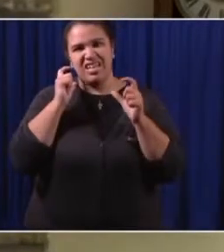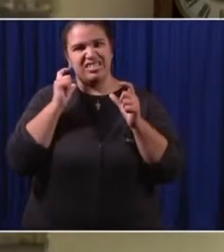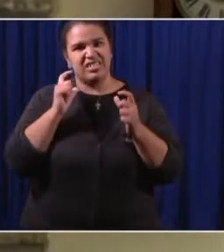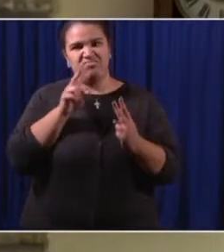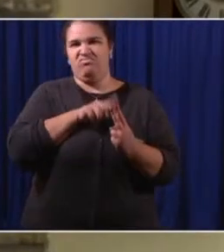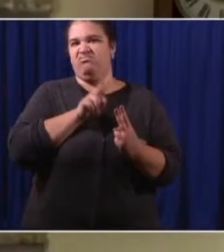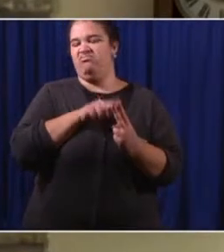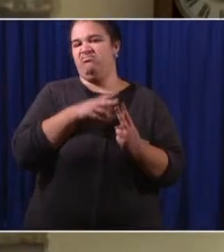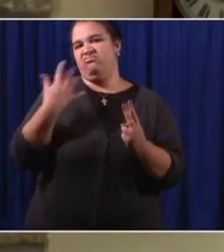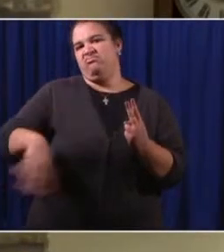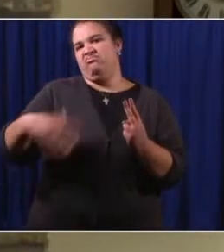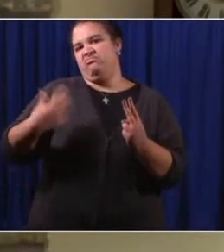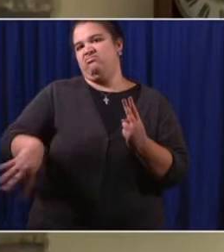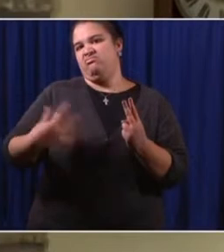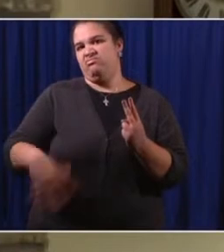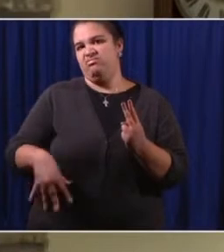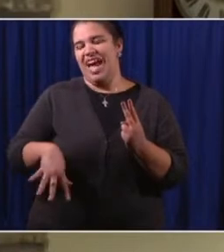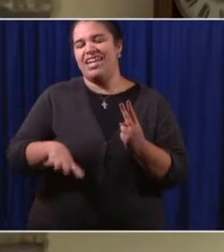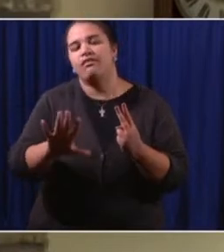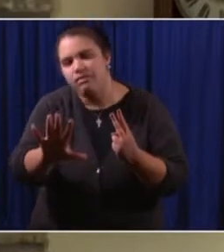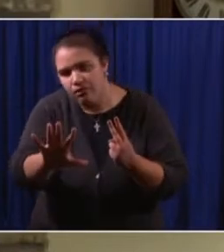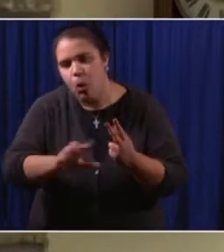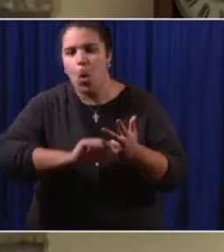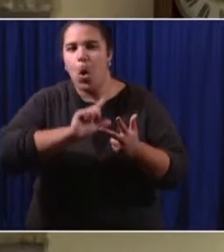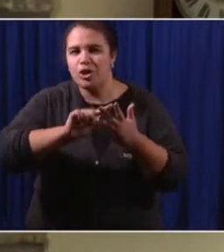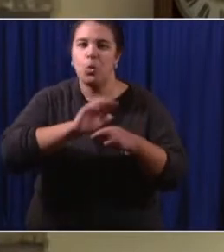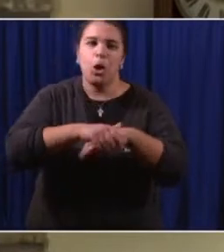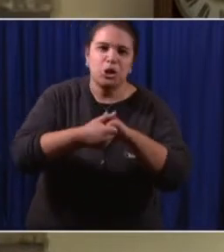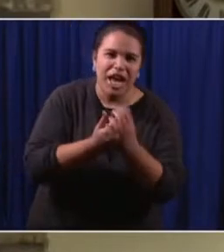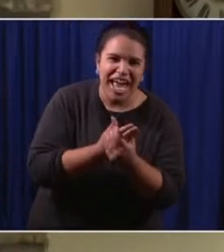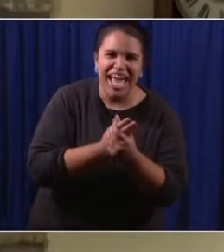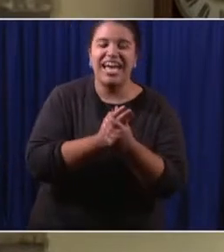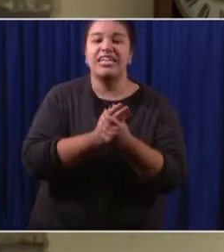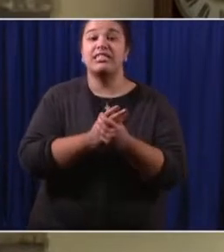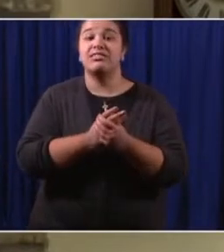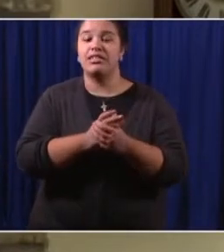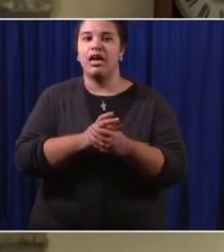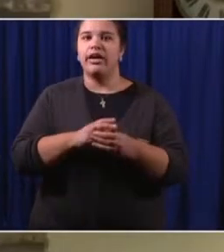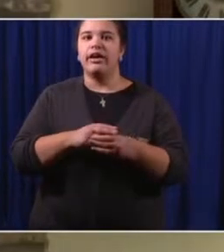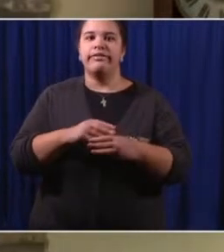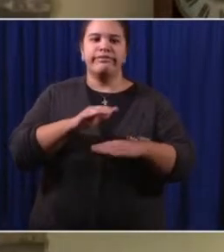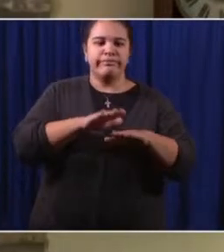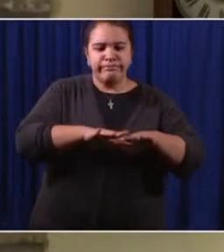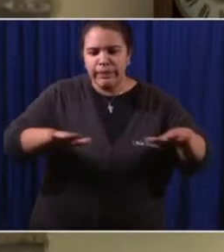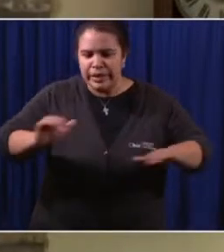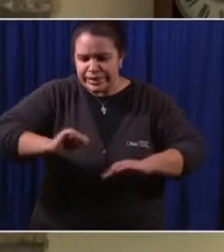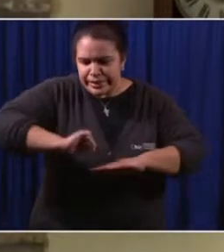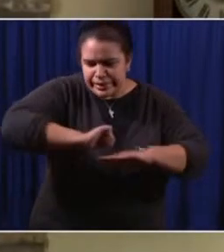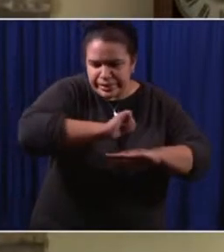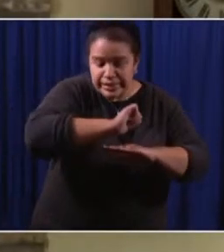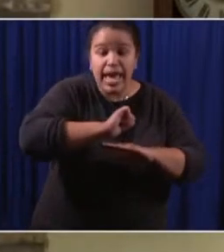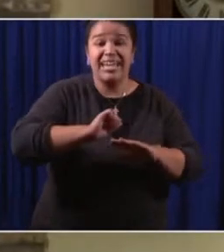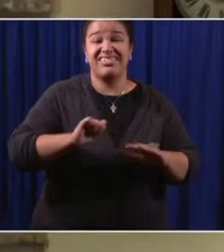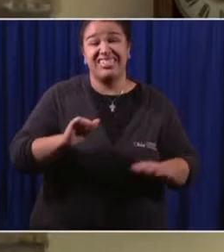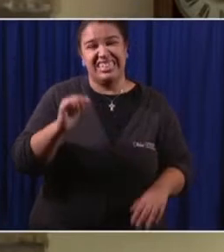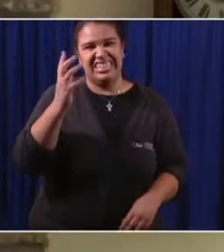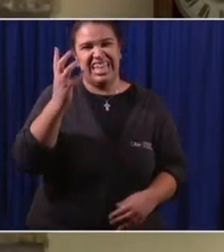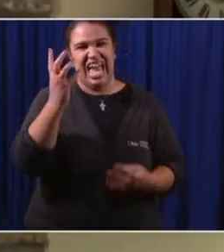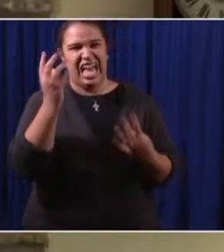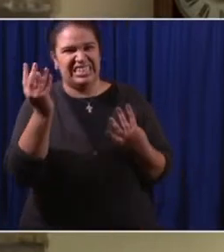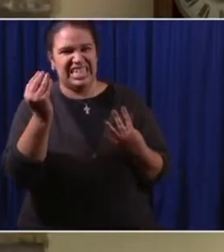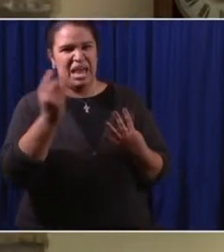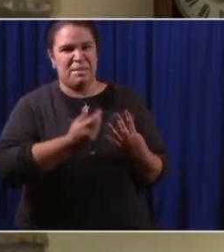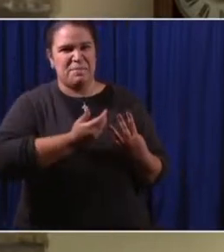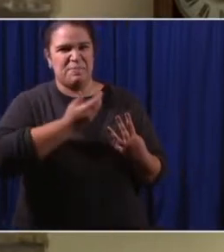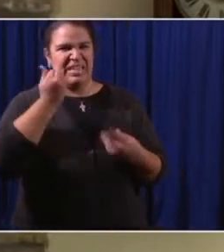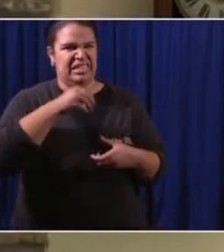are important. The other is sanitation, wash your hands, and the other is being outside. I mean, those are all variables, and we know each one does